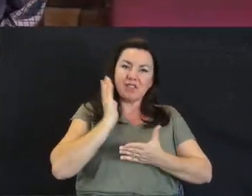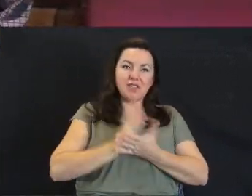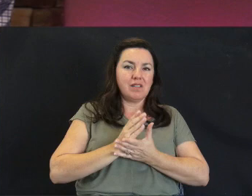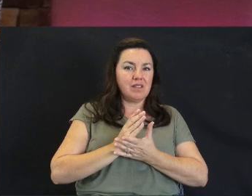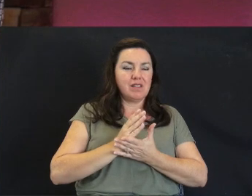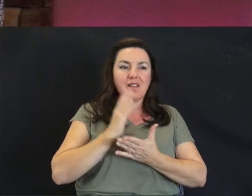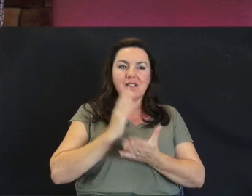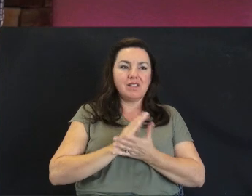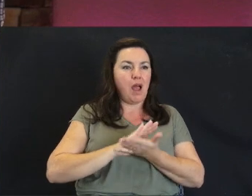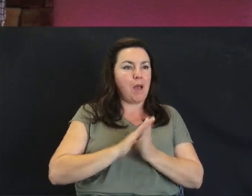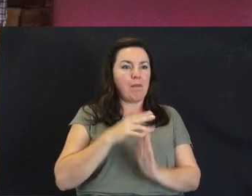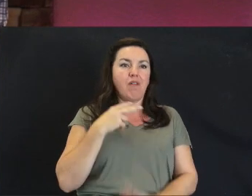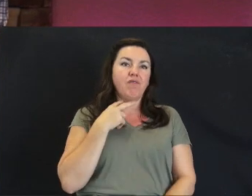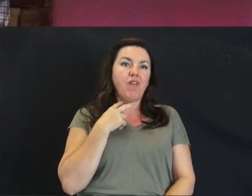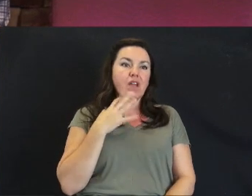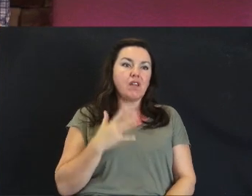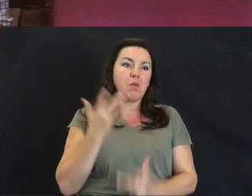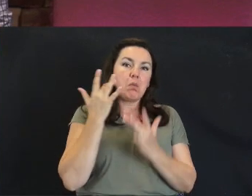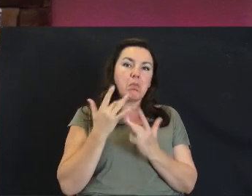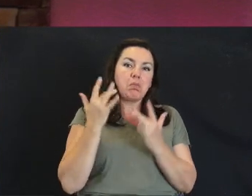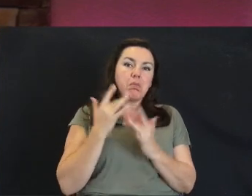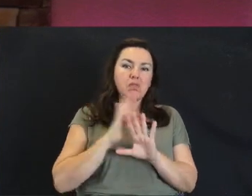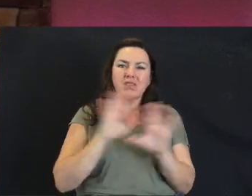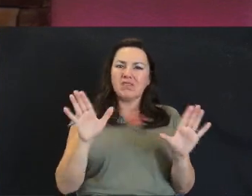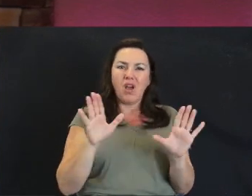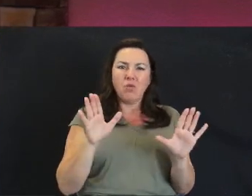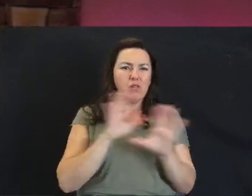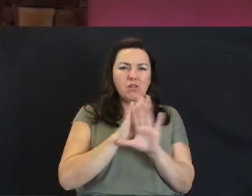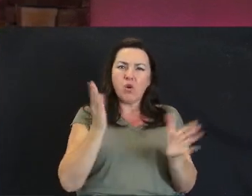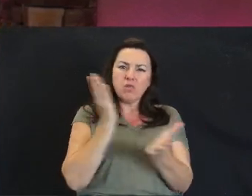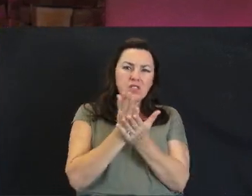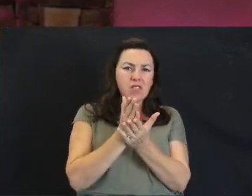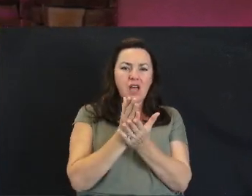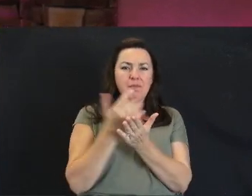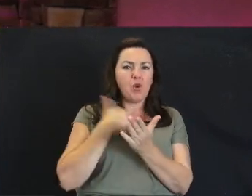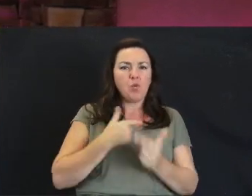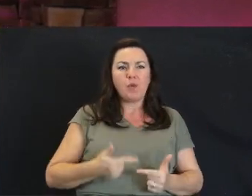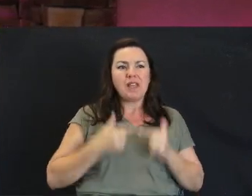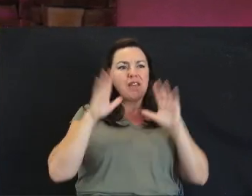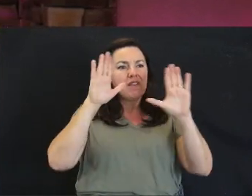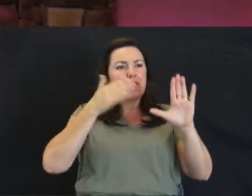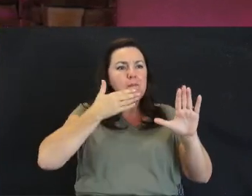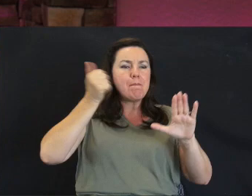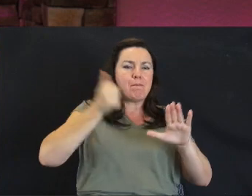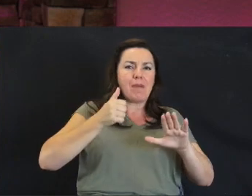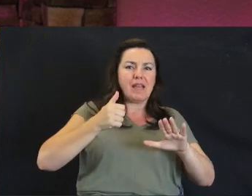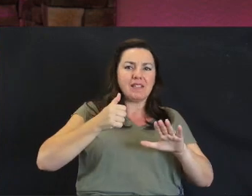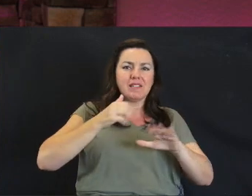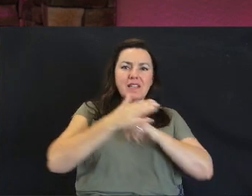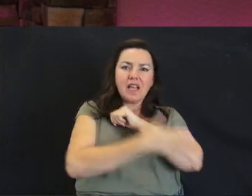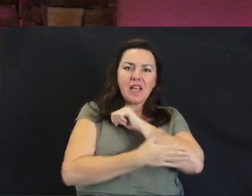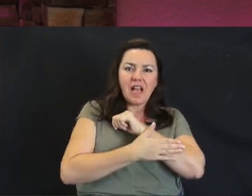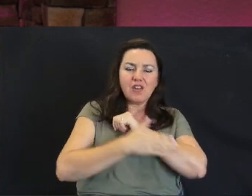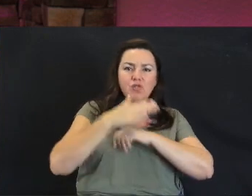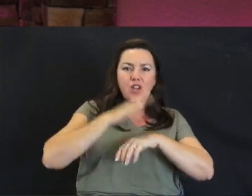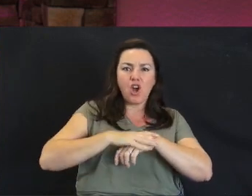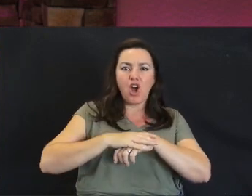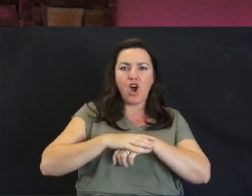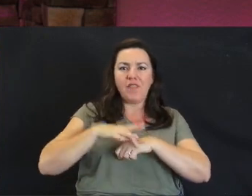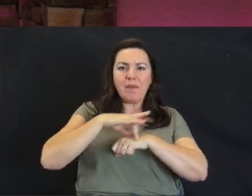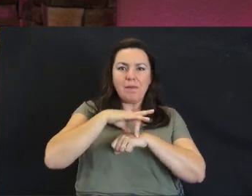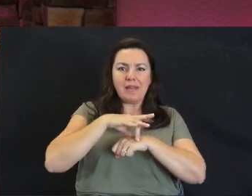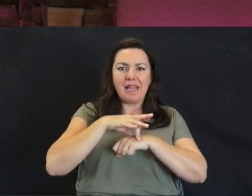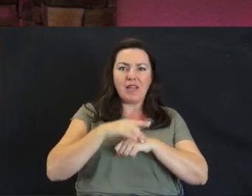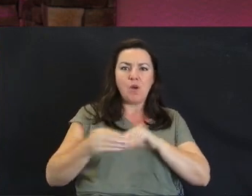the role Of victim Right We're not victims here We live in the greatest planet On the The greatest country On the face of this